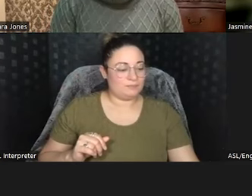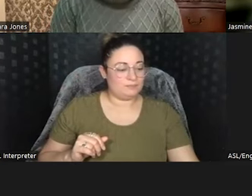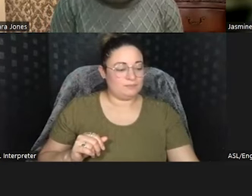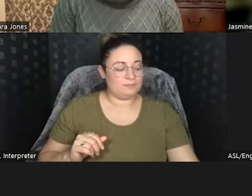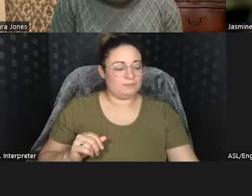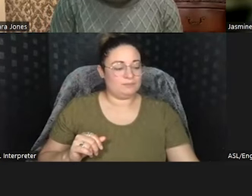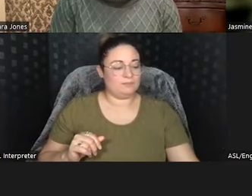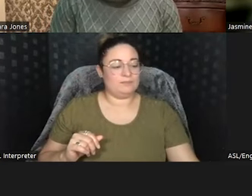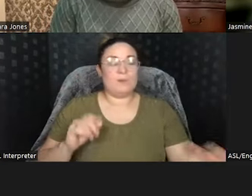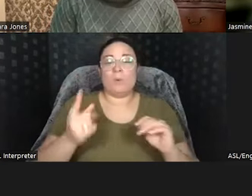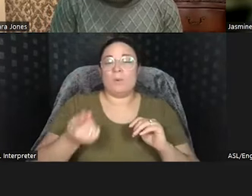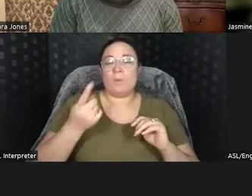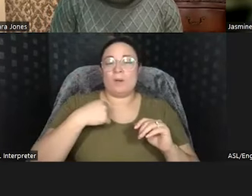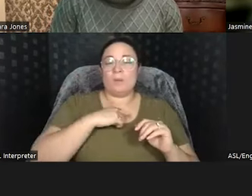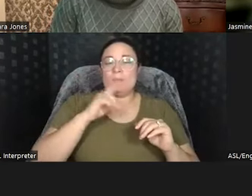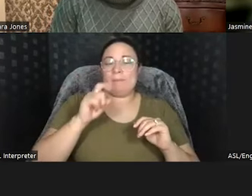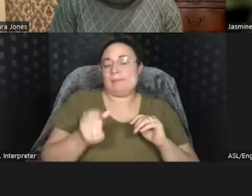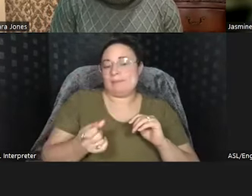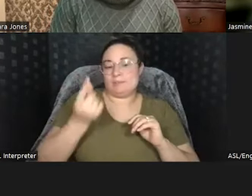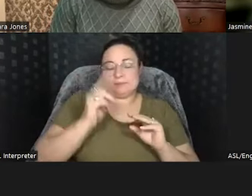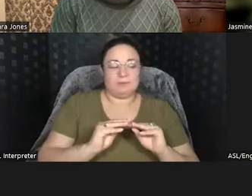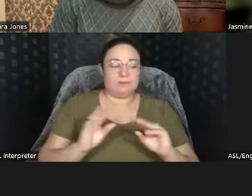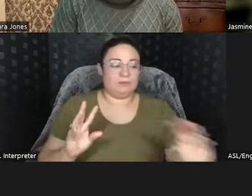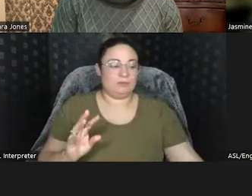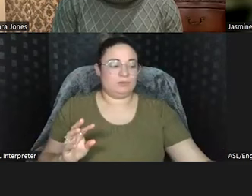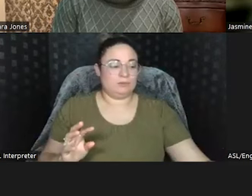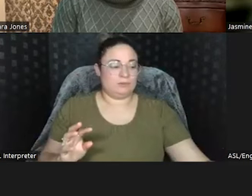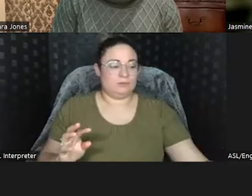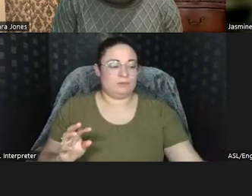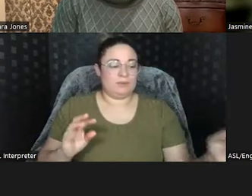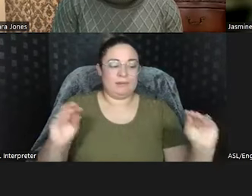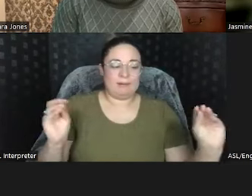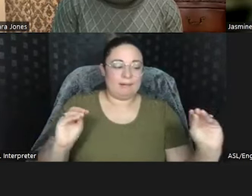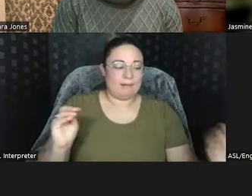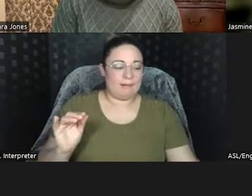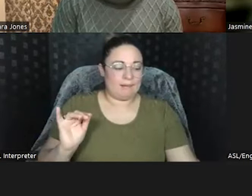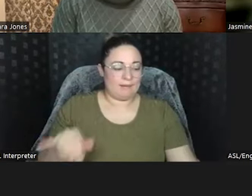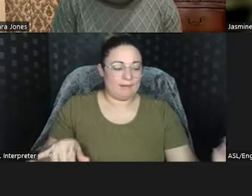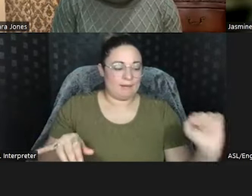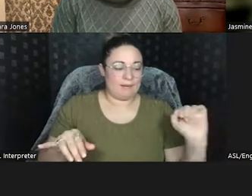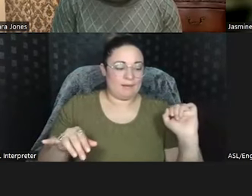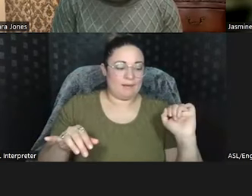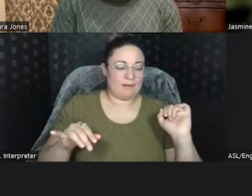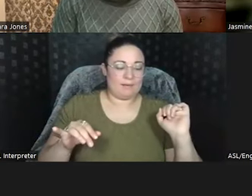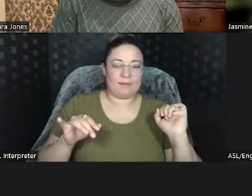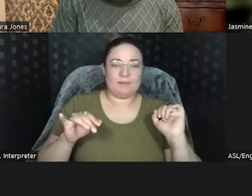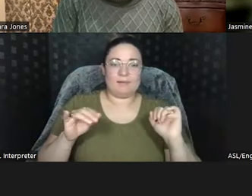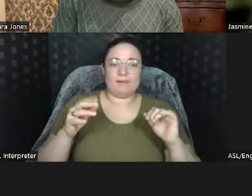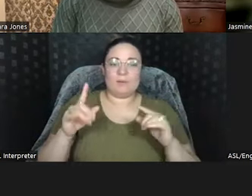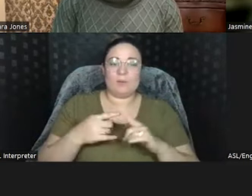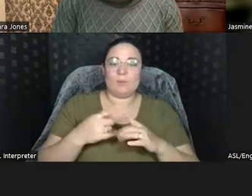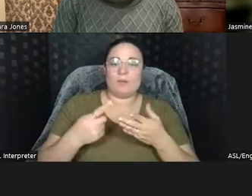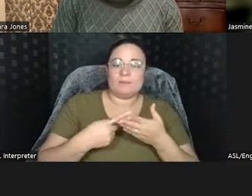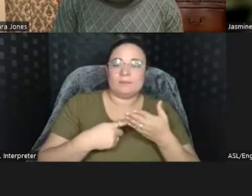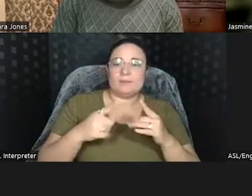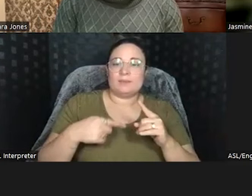One of the things I think that we have to understand is that there's nothing that, when it comes to the